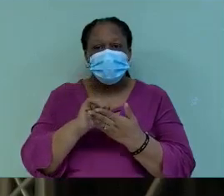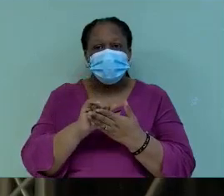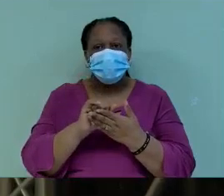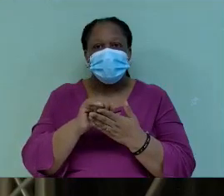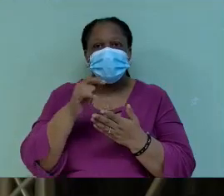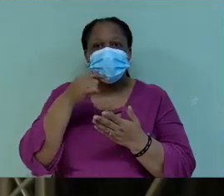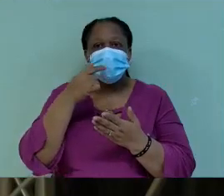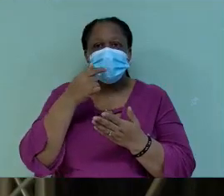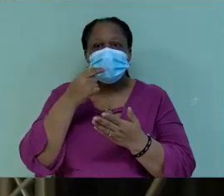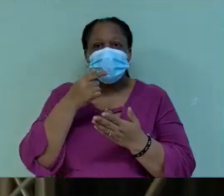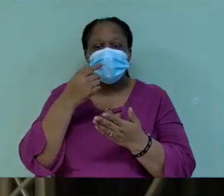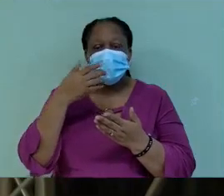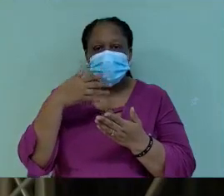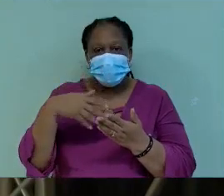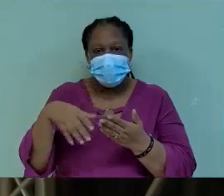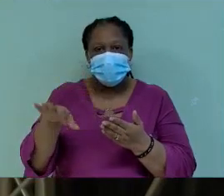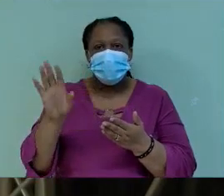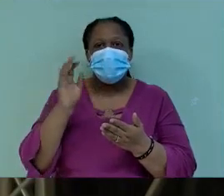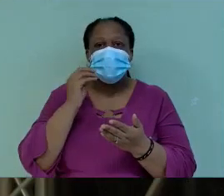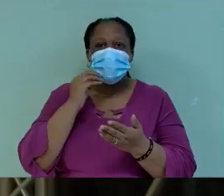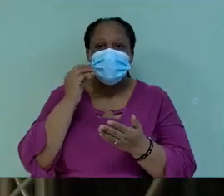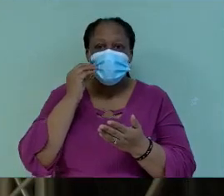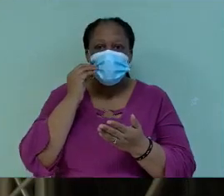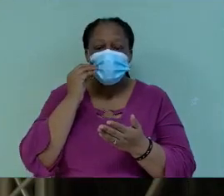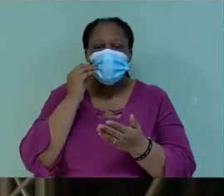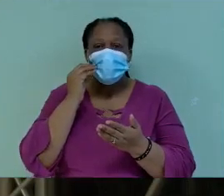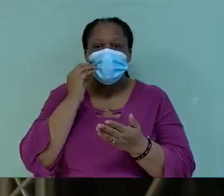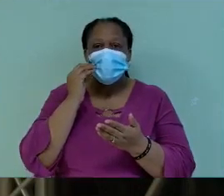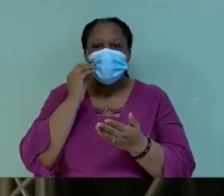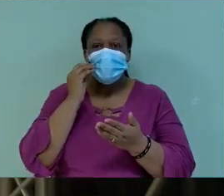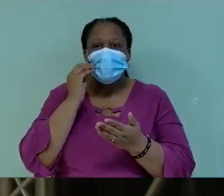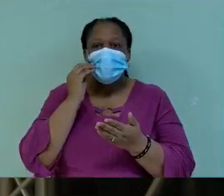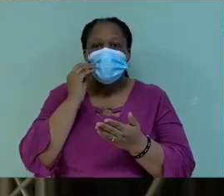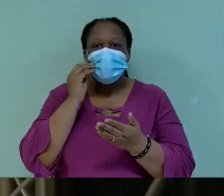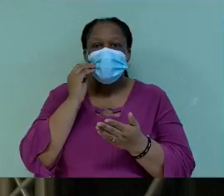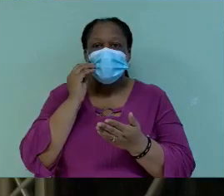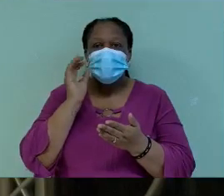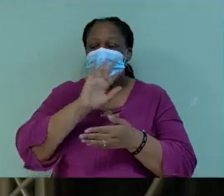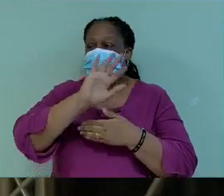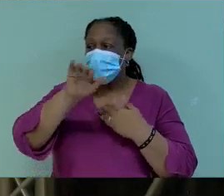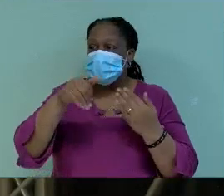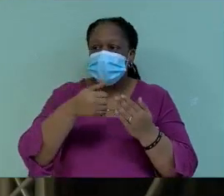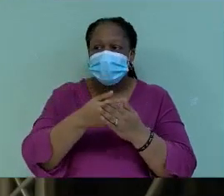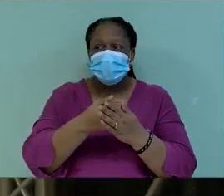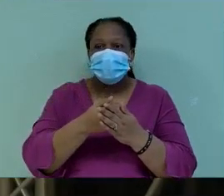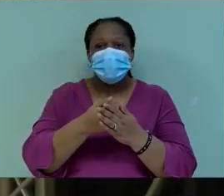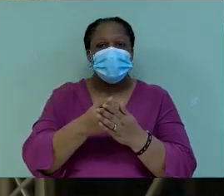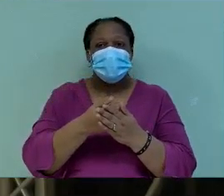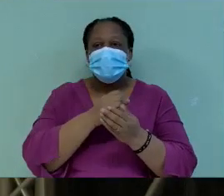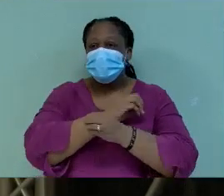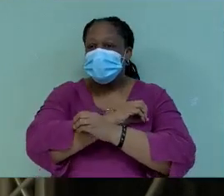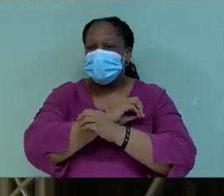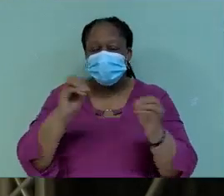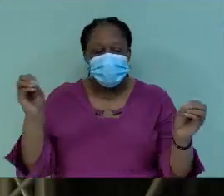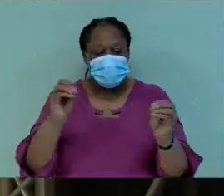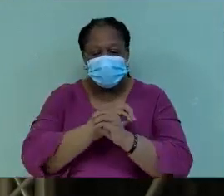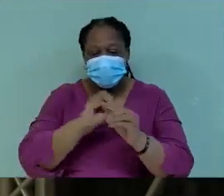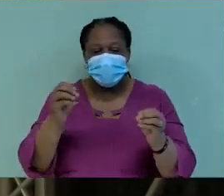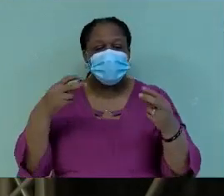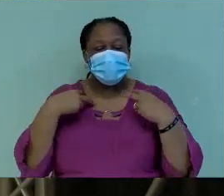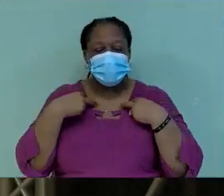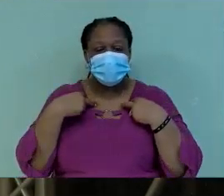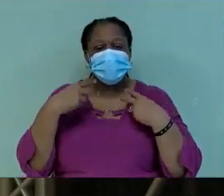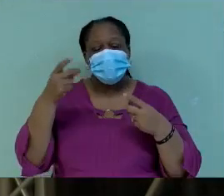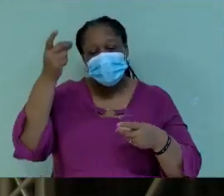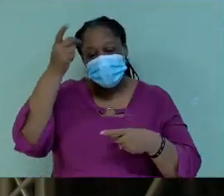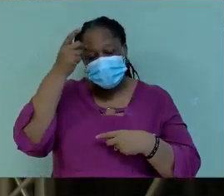jumped in joy to say all negative. I think you have to be there to experience something